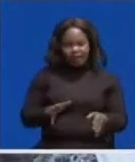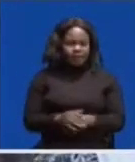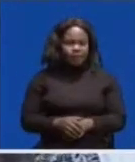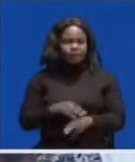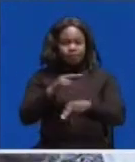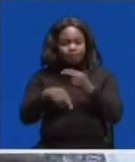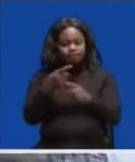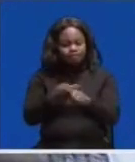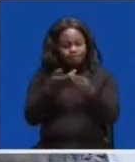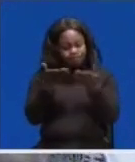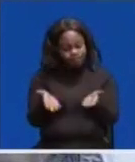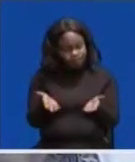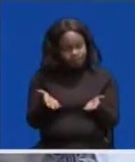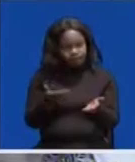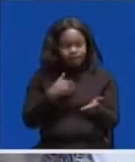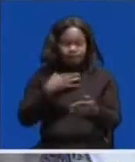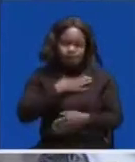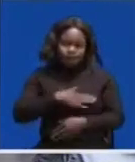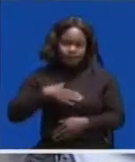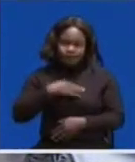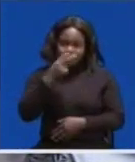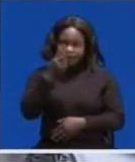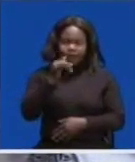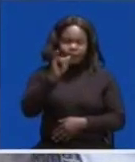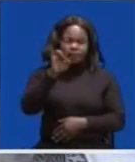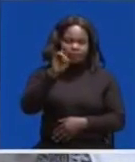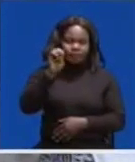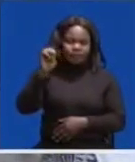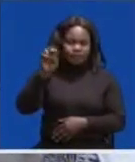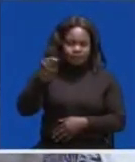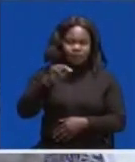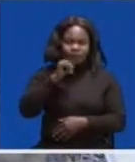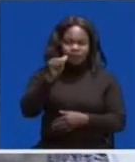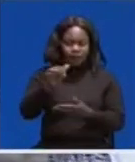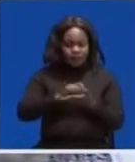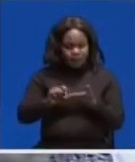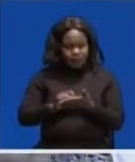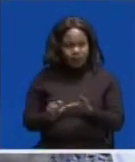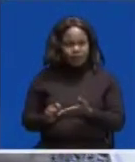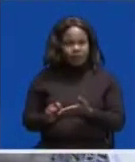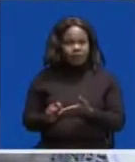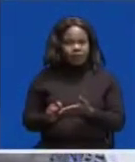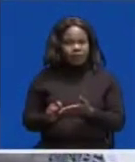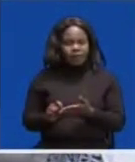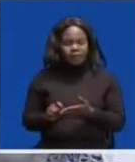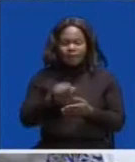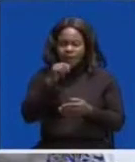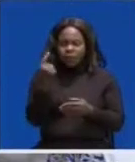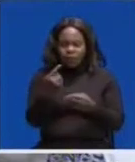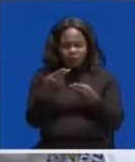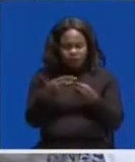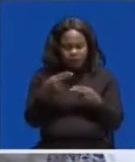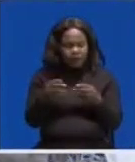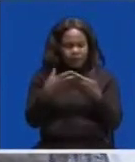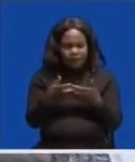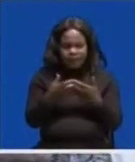apa pele na papata sana mumone ba irini mwe bashirembeshe na mwe kuntaishi tepo ni incubator yenka tepo